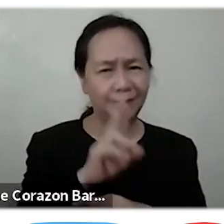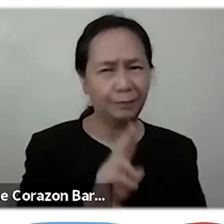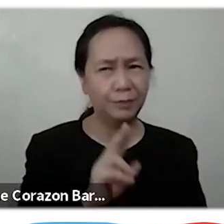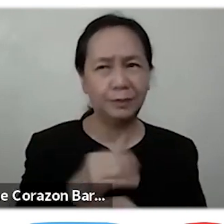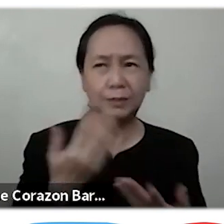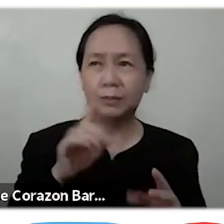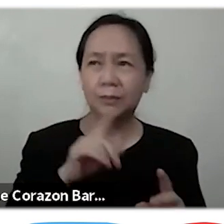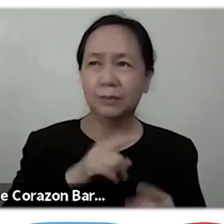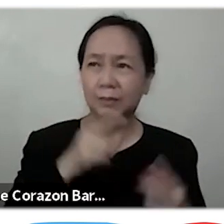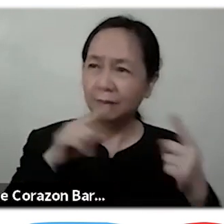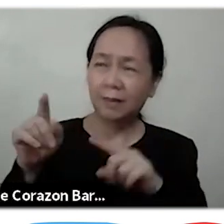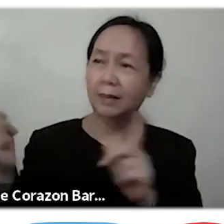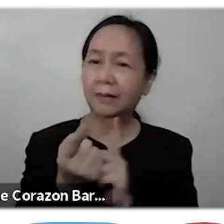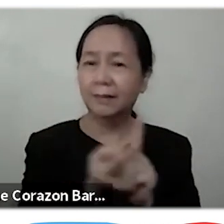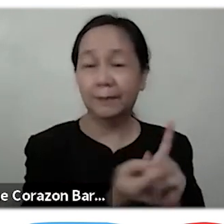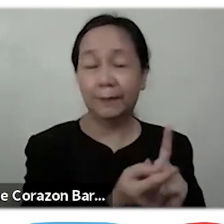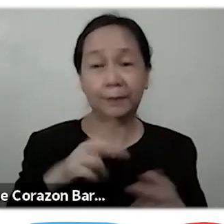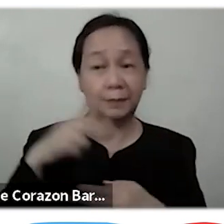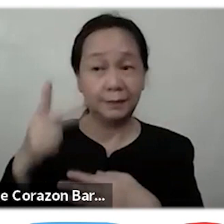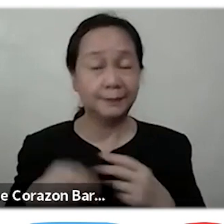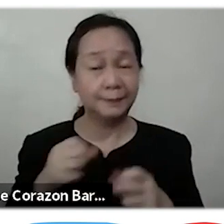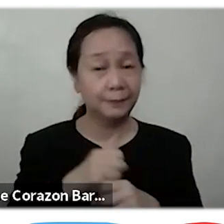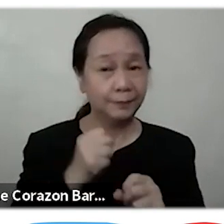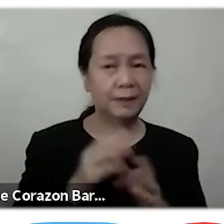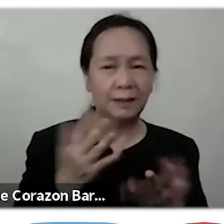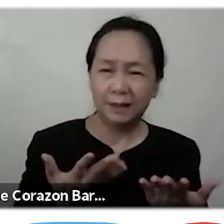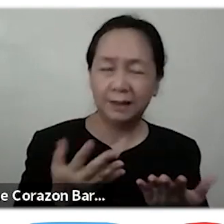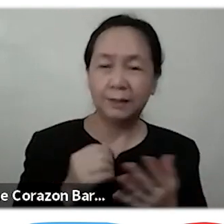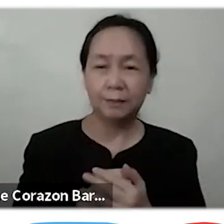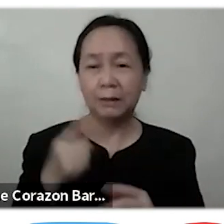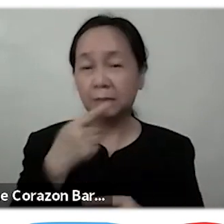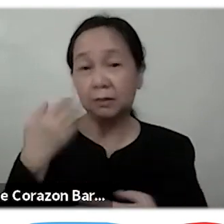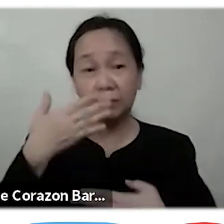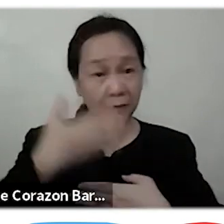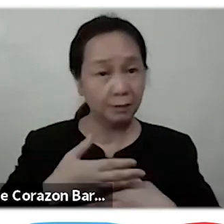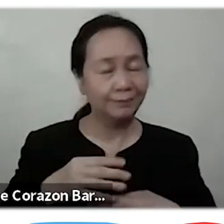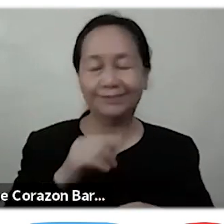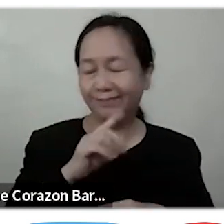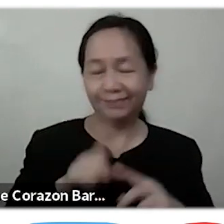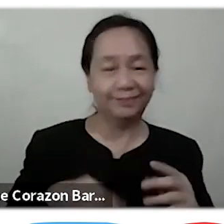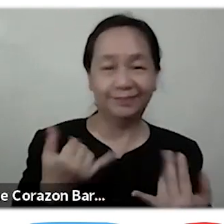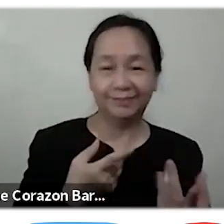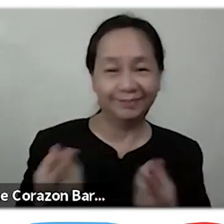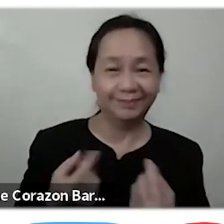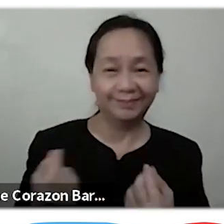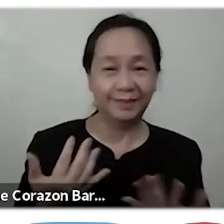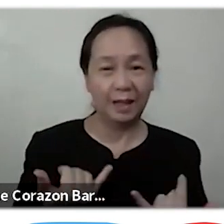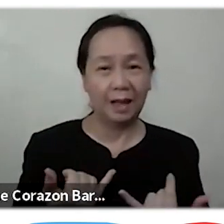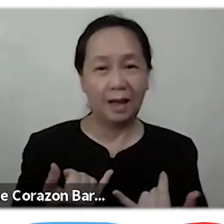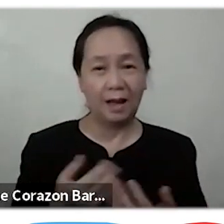and conduct programs and all these types of things. But because of lockdown, I couldn't do that as well. I